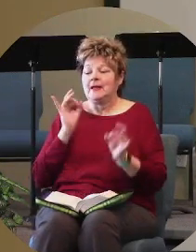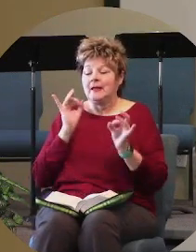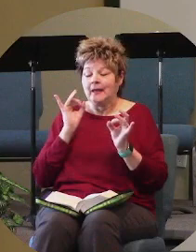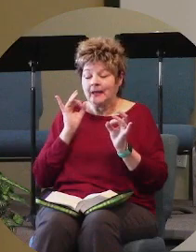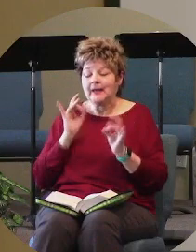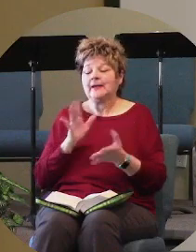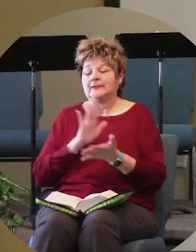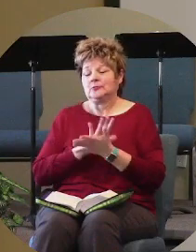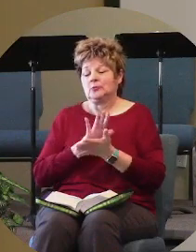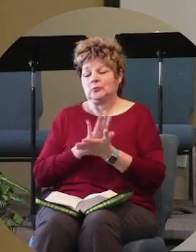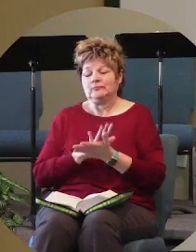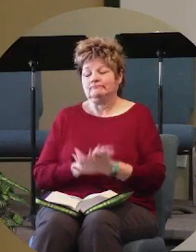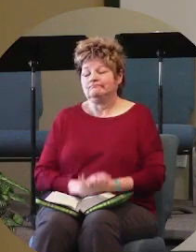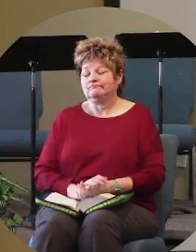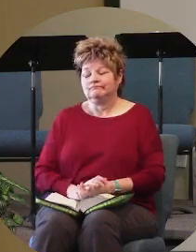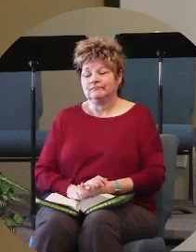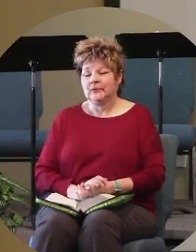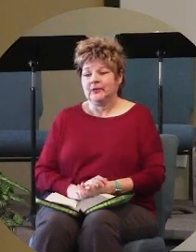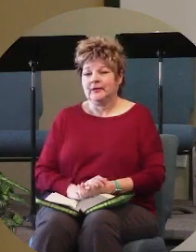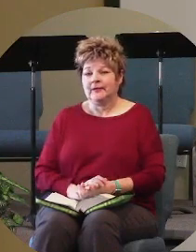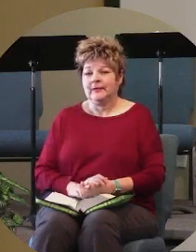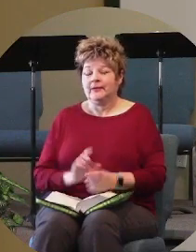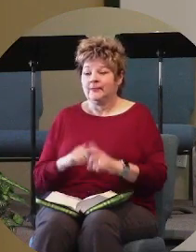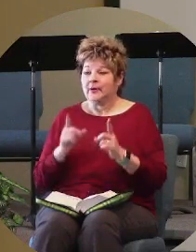school. But when